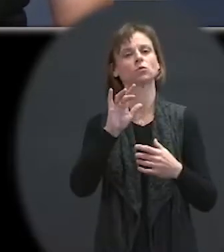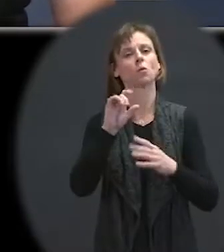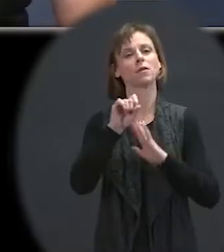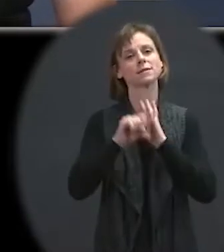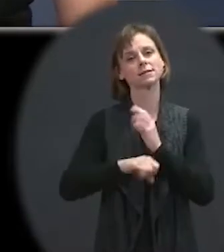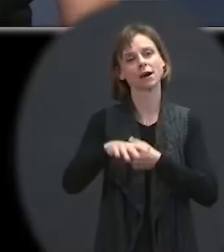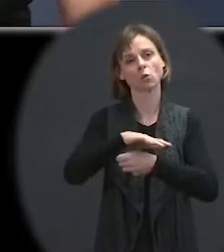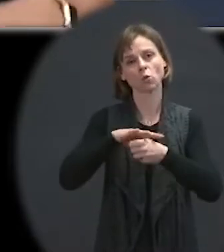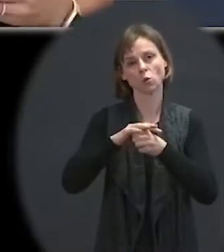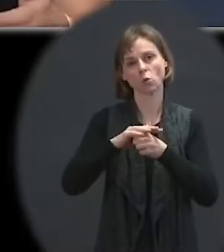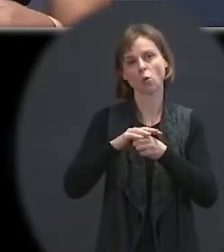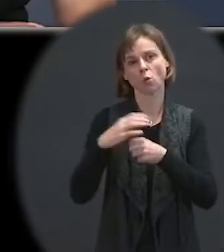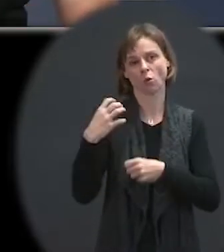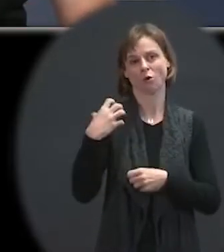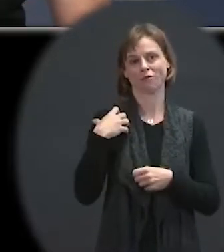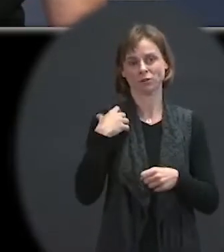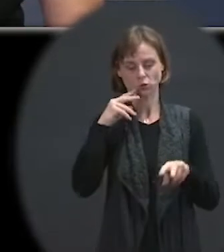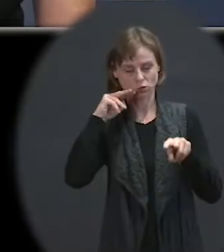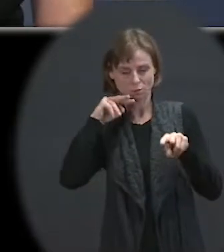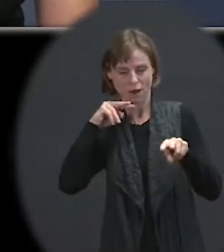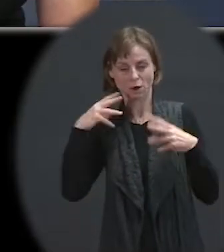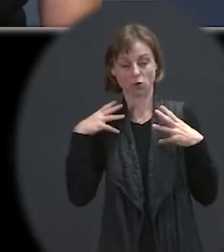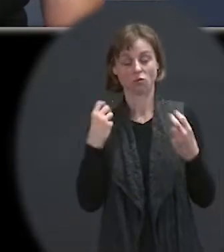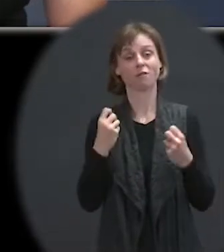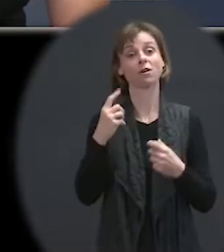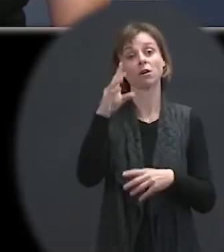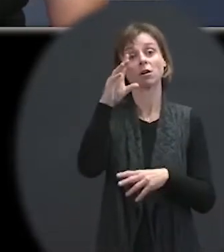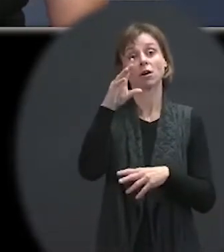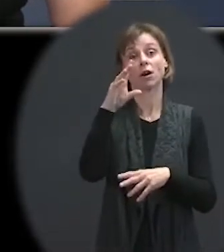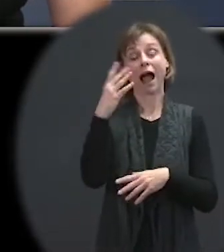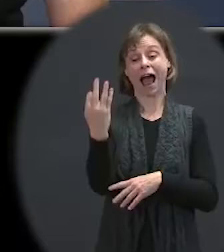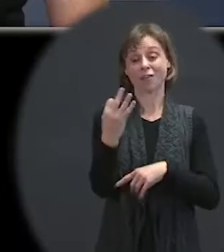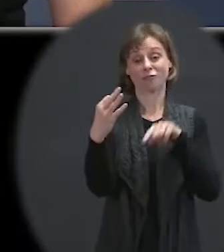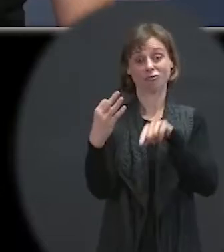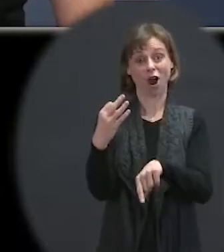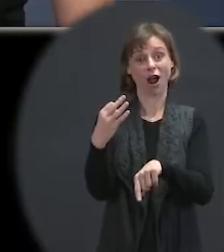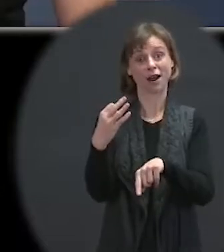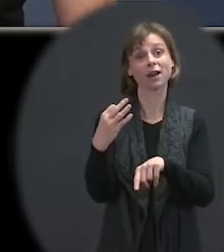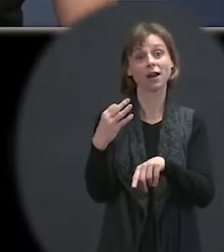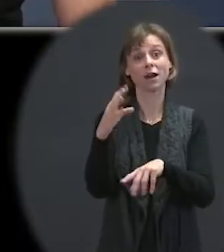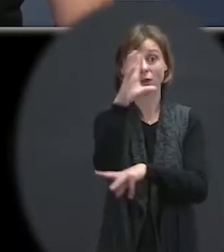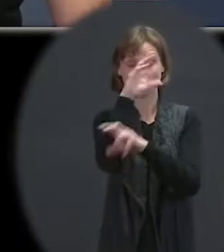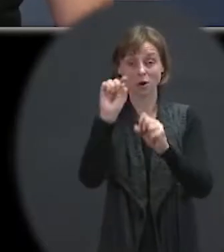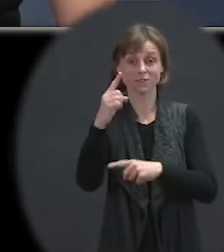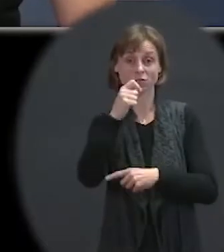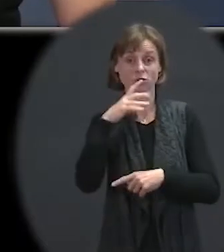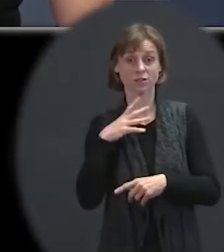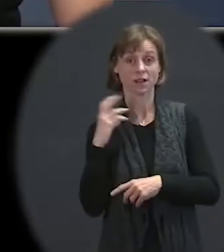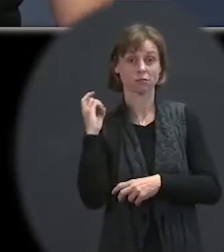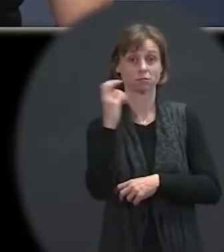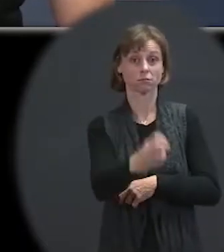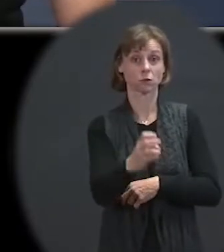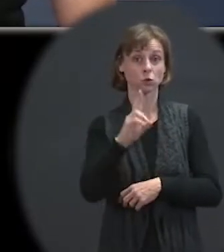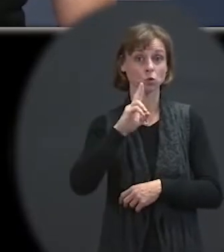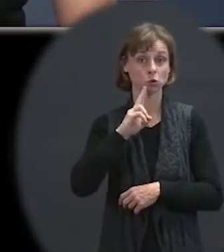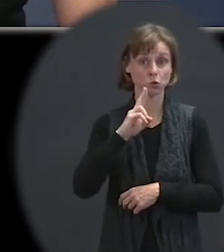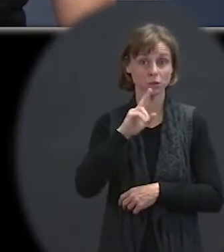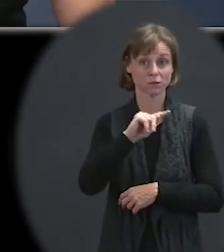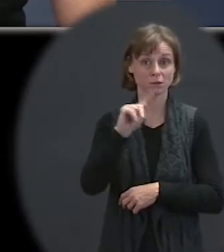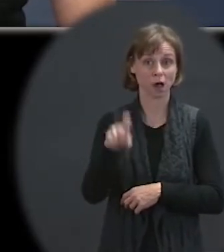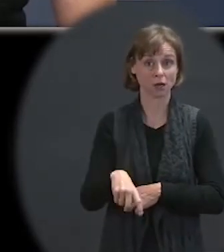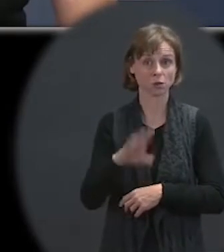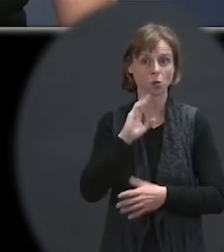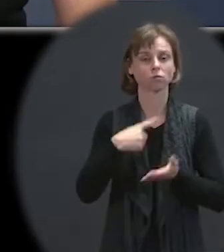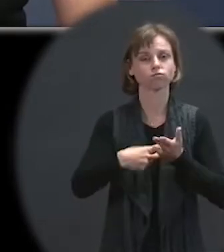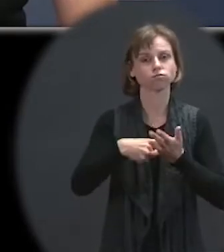monitor the recovery. And on Friday, the President and the First Lady will travel to Houston. The President will meet with local leaders to discuss the winter